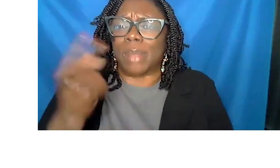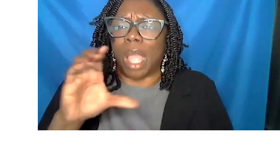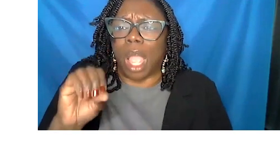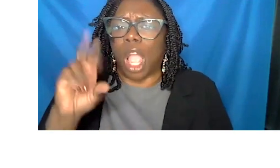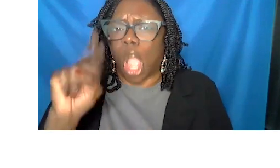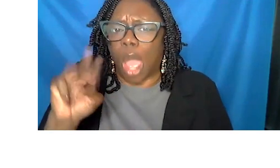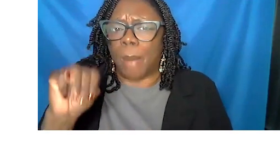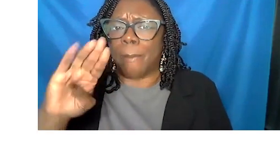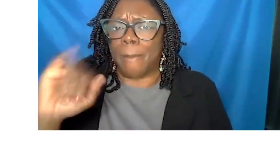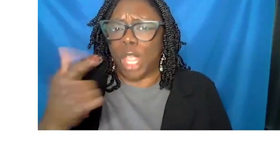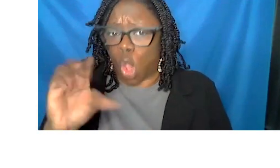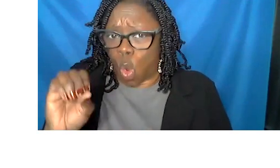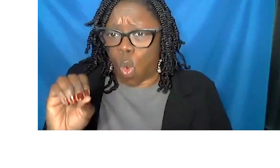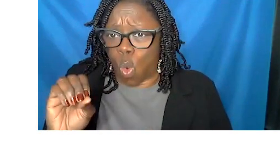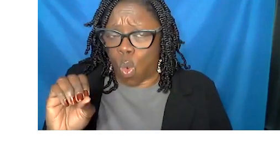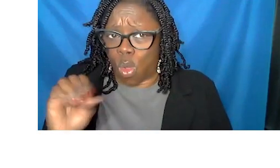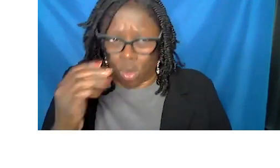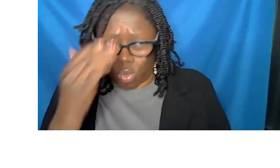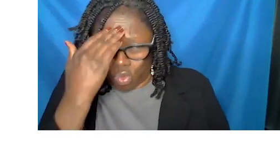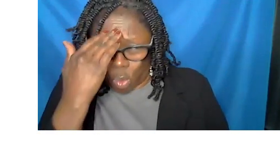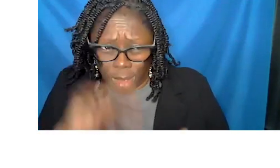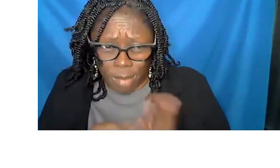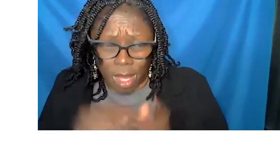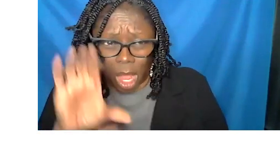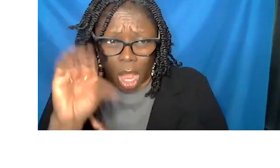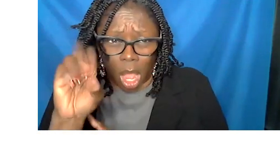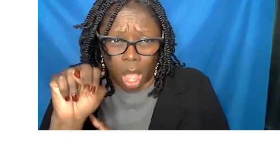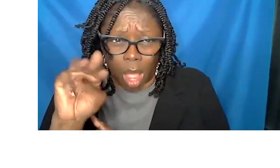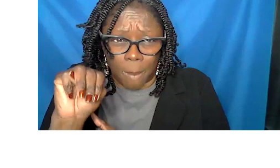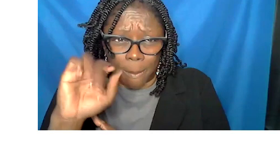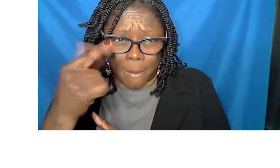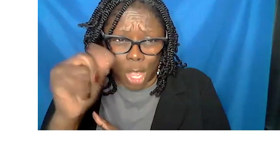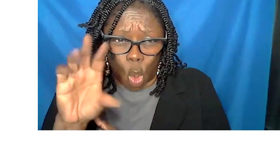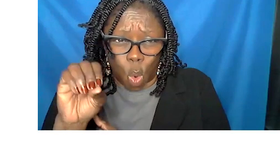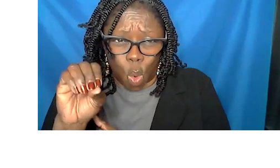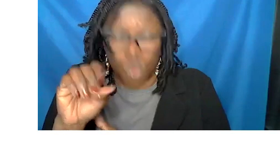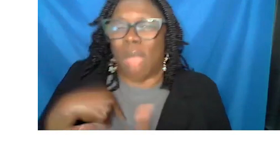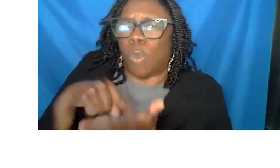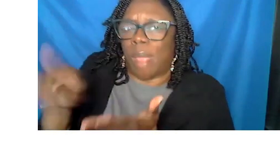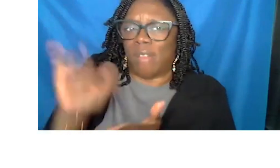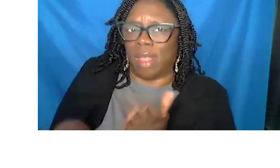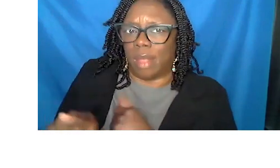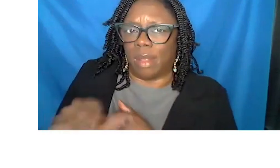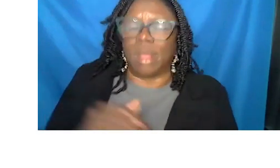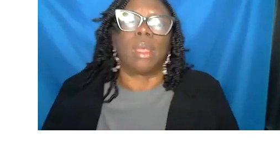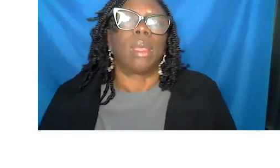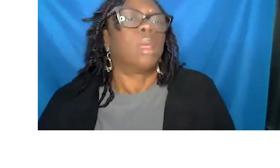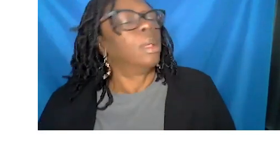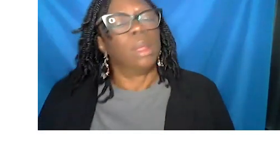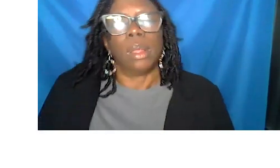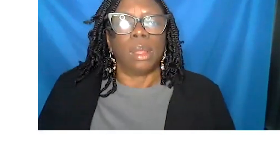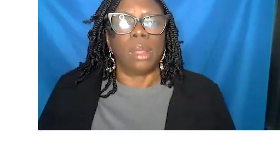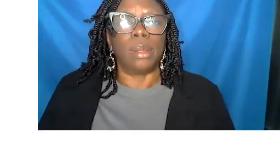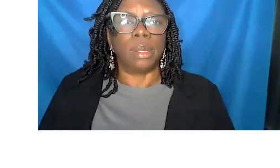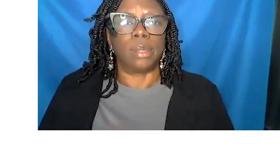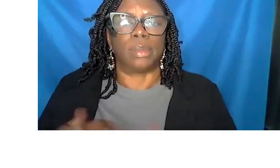Karen, Wes is shaking his head. So Conmigo, it's actually a paid service. I think it's still a paid service.